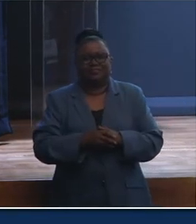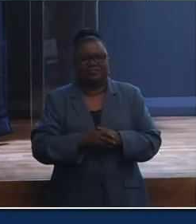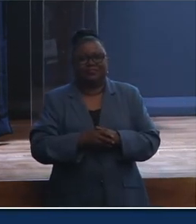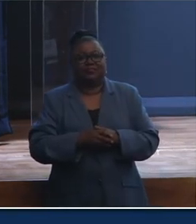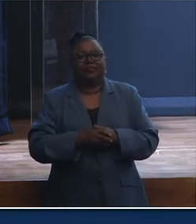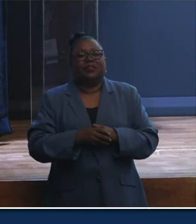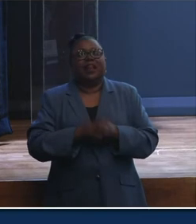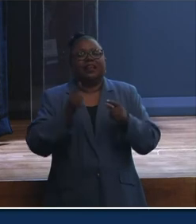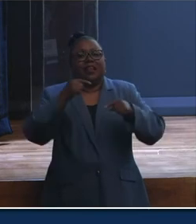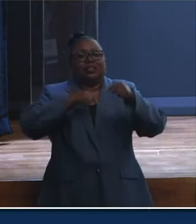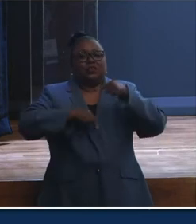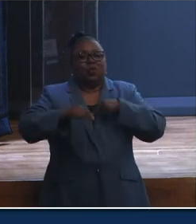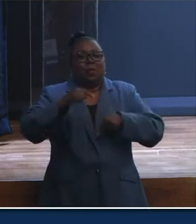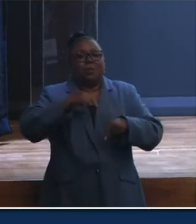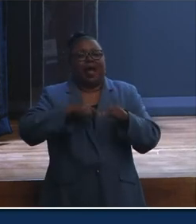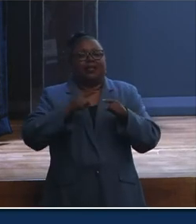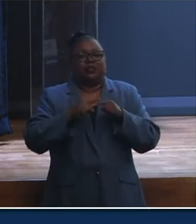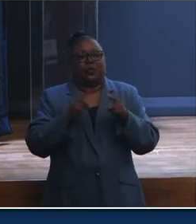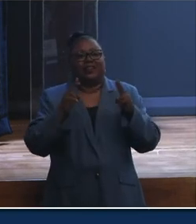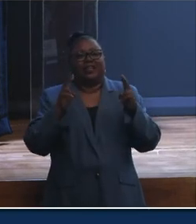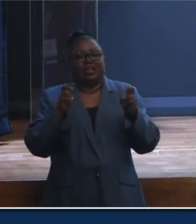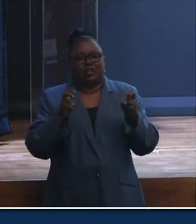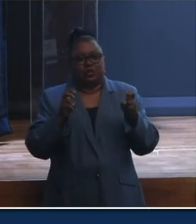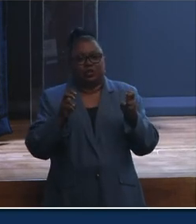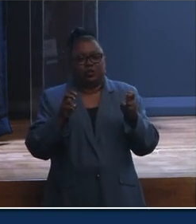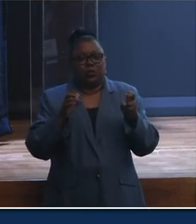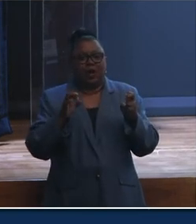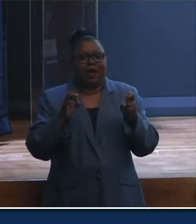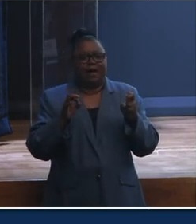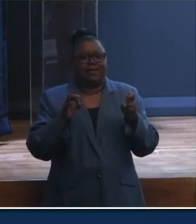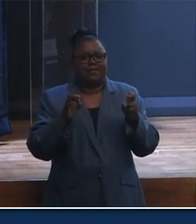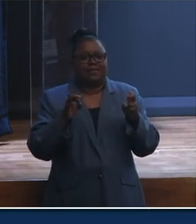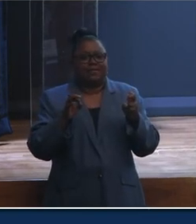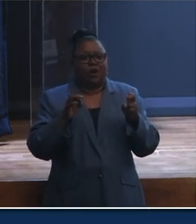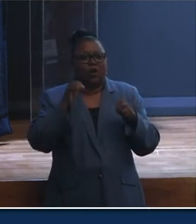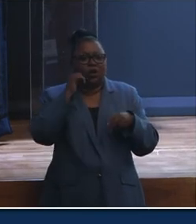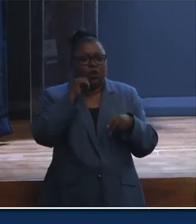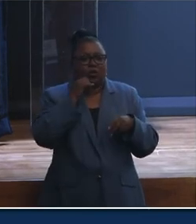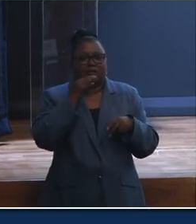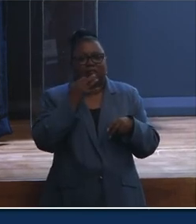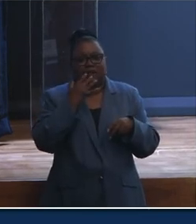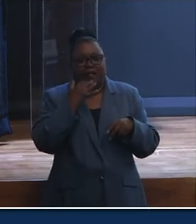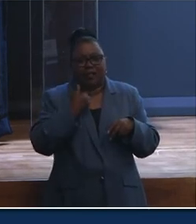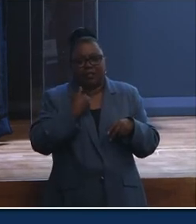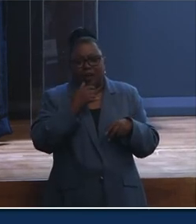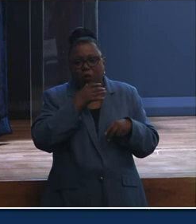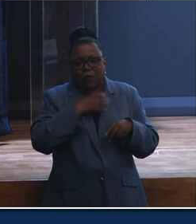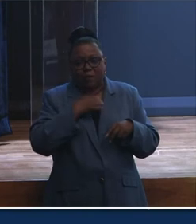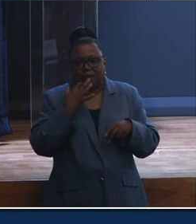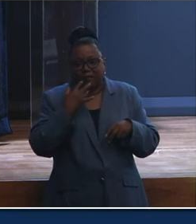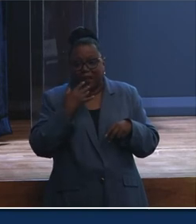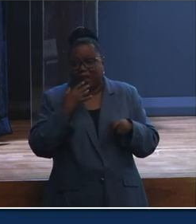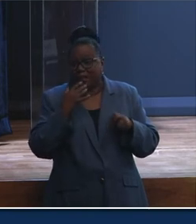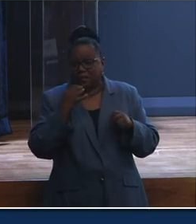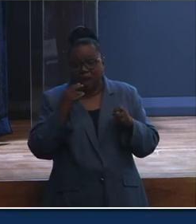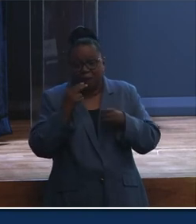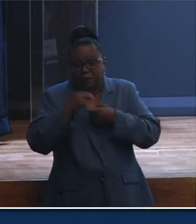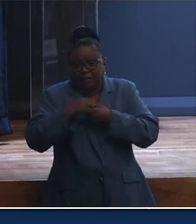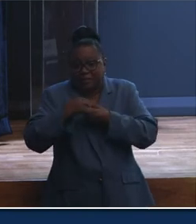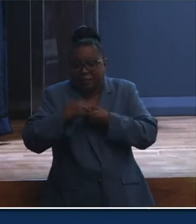So let's go back to the issue of girls of color, young women of color,